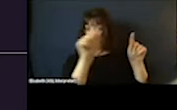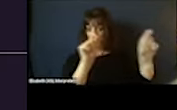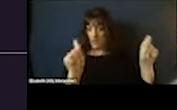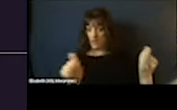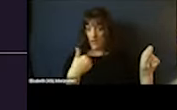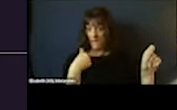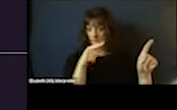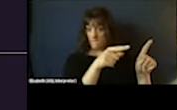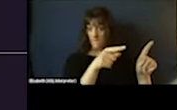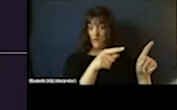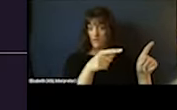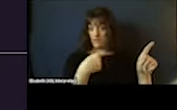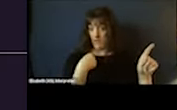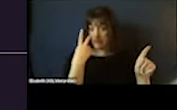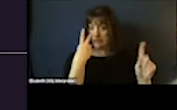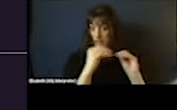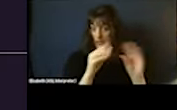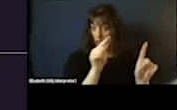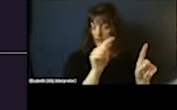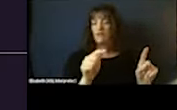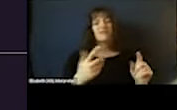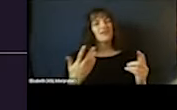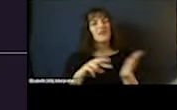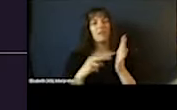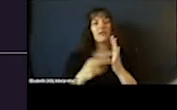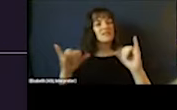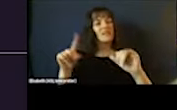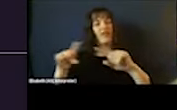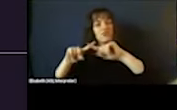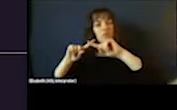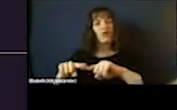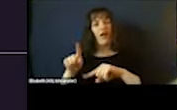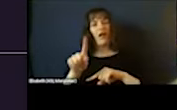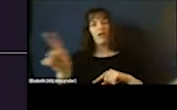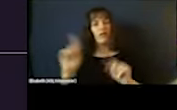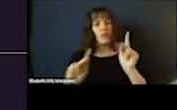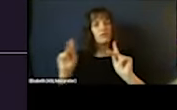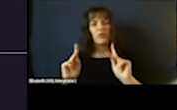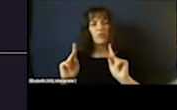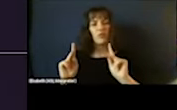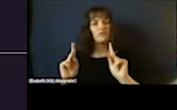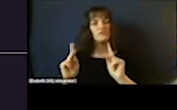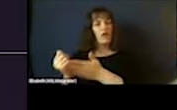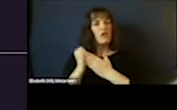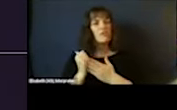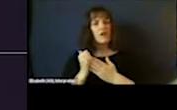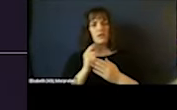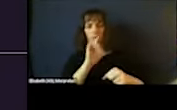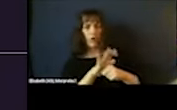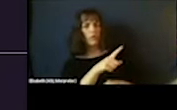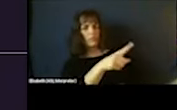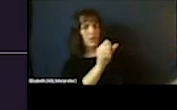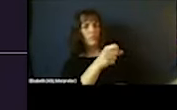that feeling that I couldn't be completely independent, that I had to rely on other people to actually do the research that I wanted to do.